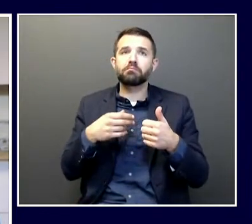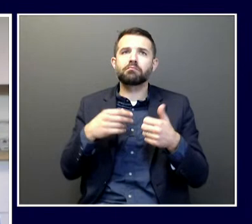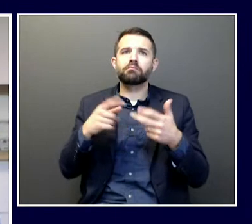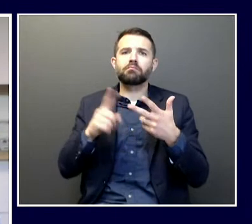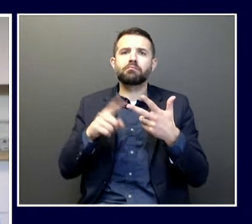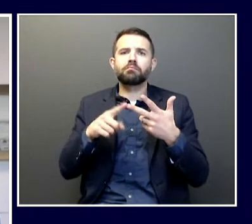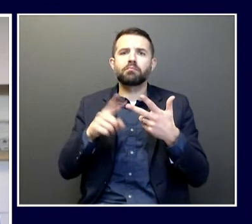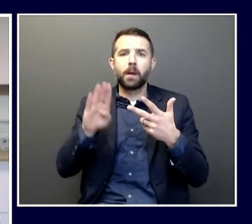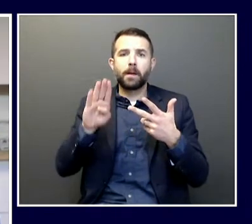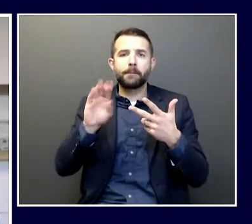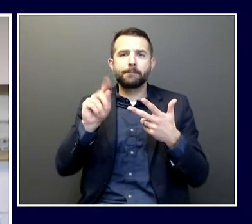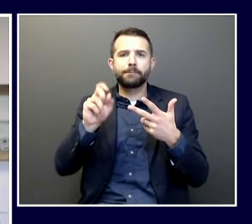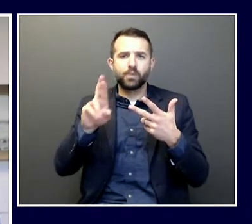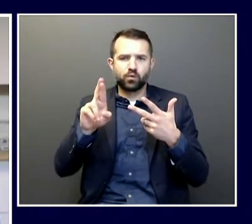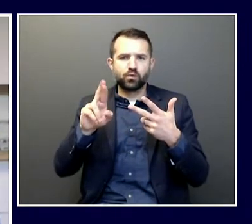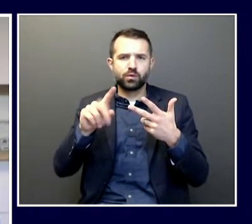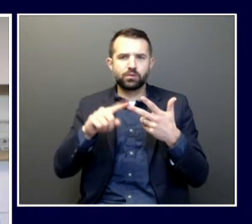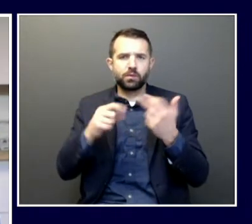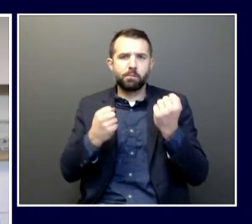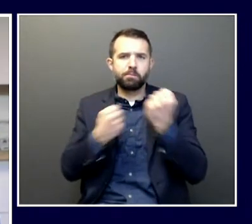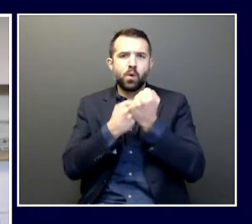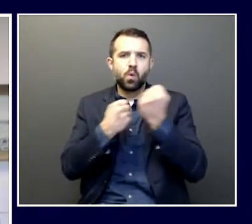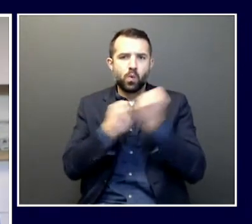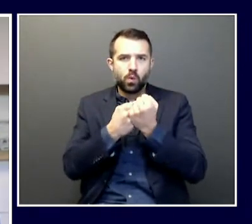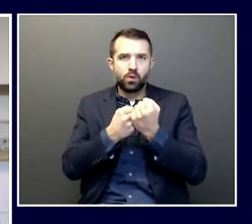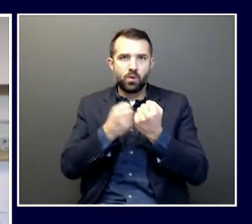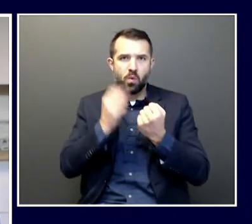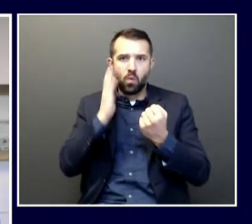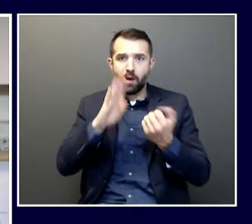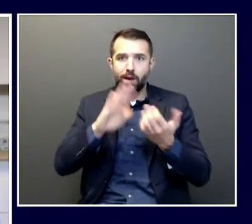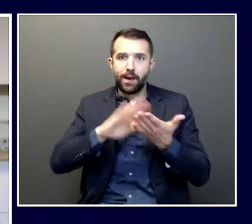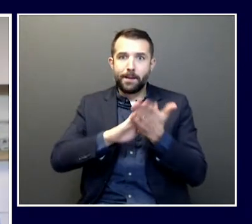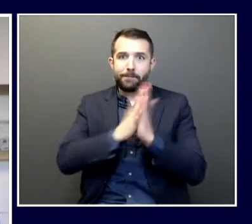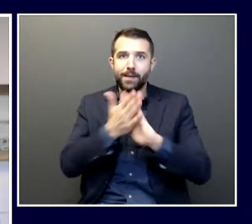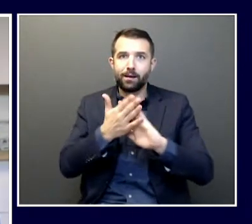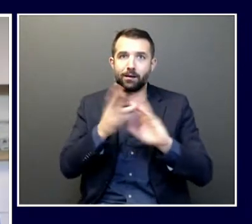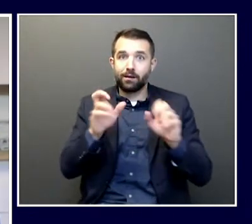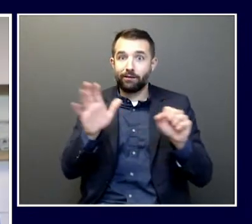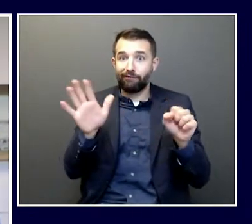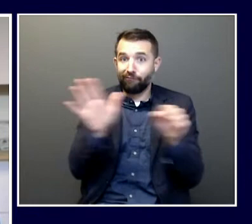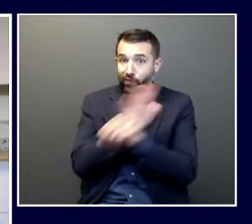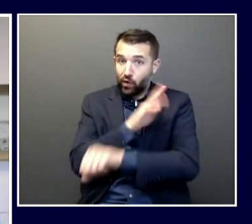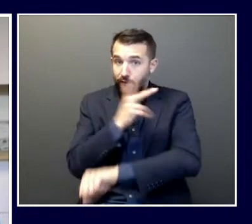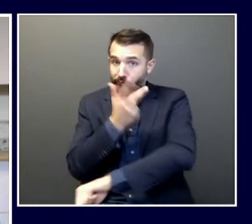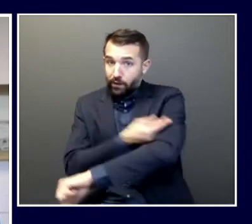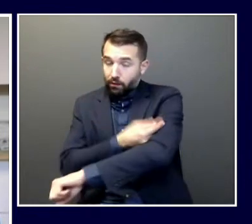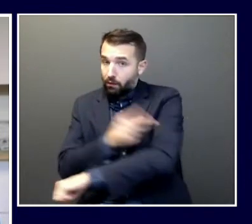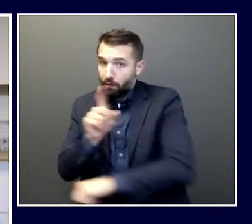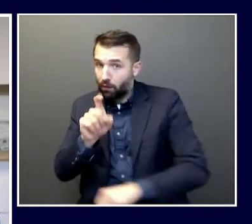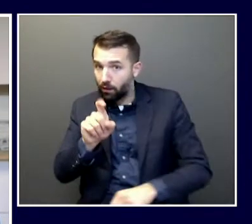time, Megan. Although, and let me just, I didn't get to say this in connection with Amy's question. You're eligible for a booster. You should go get